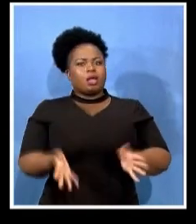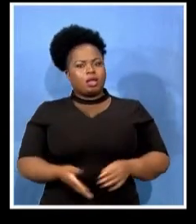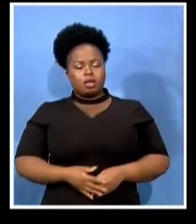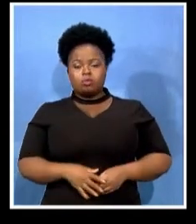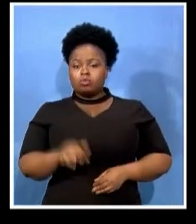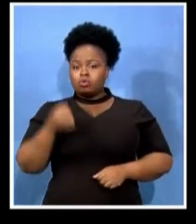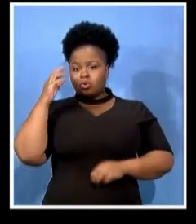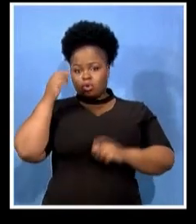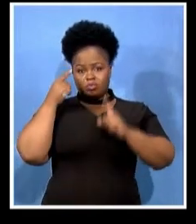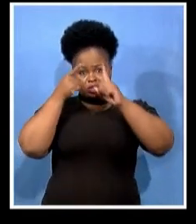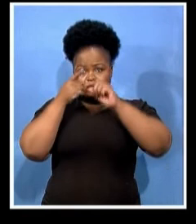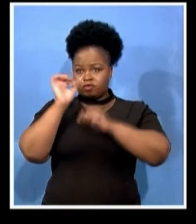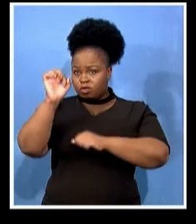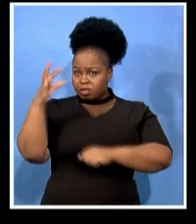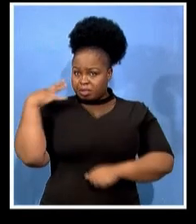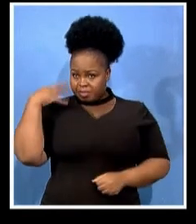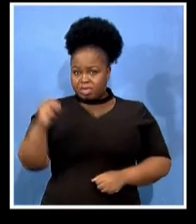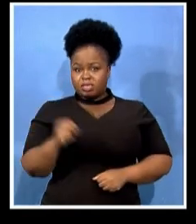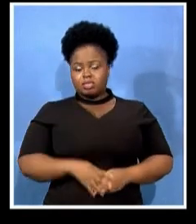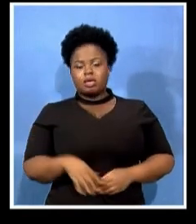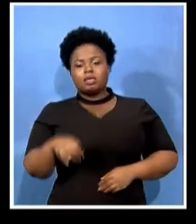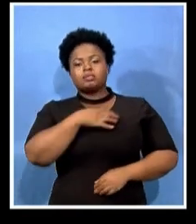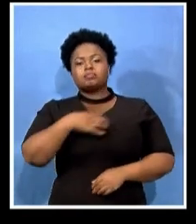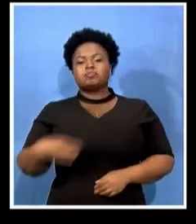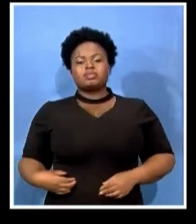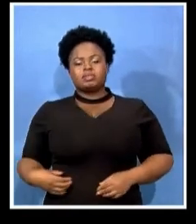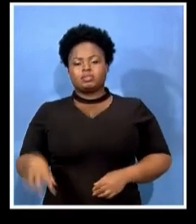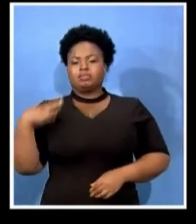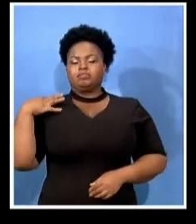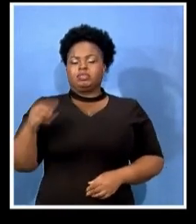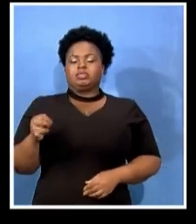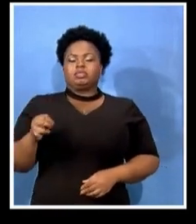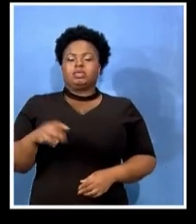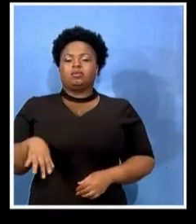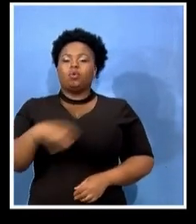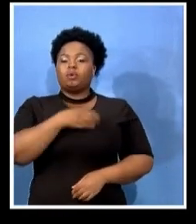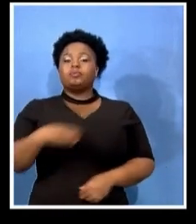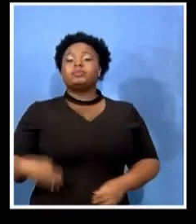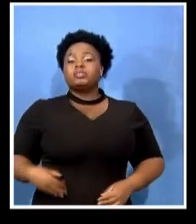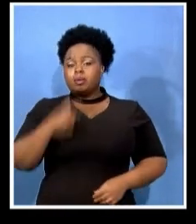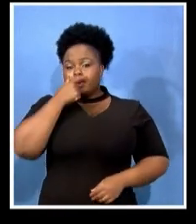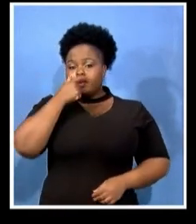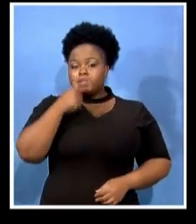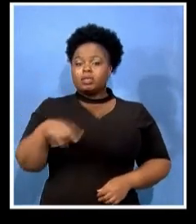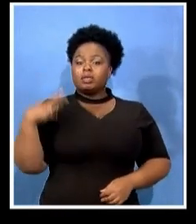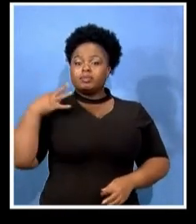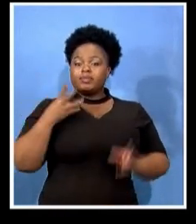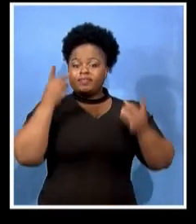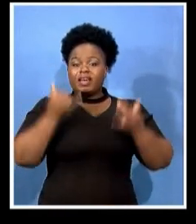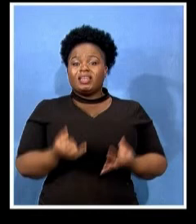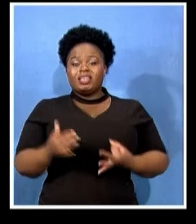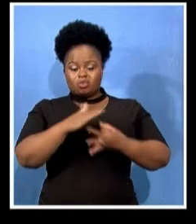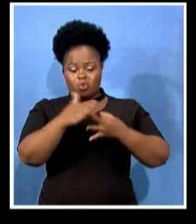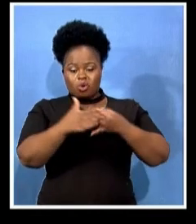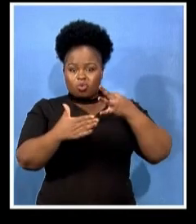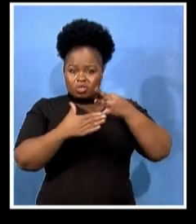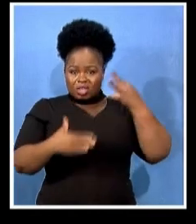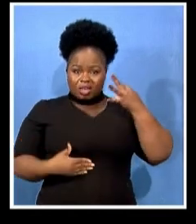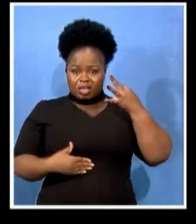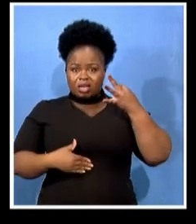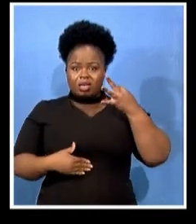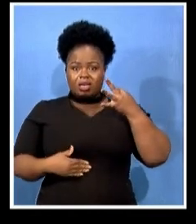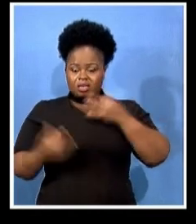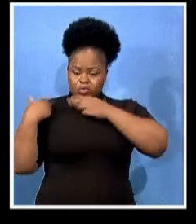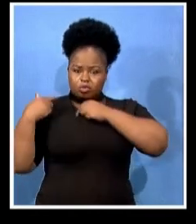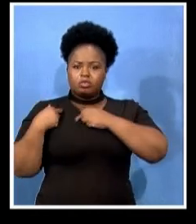the president, as President Cyril Ramaphosa and the Minister of Finance, is to ensure that we have a vaccine. You have not done that,